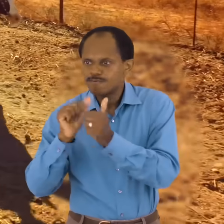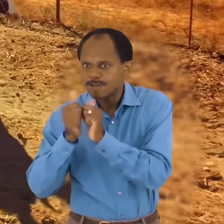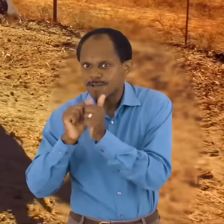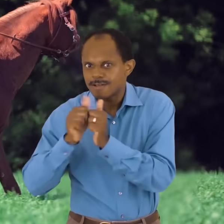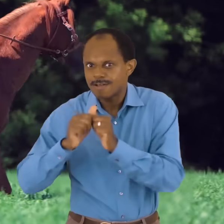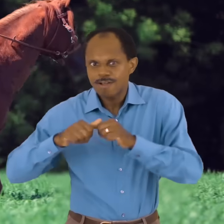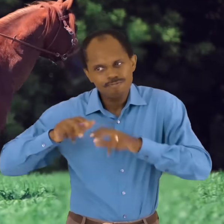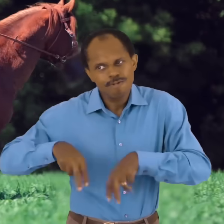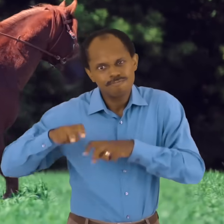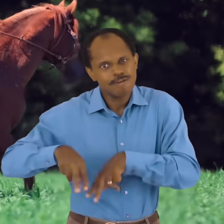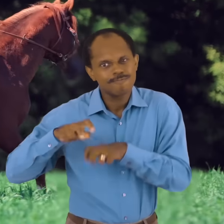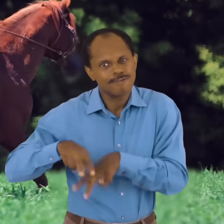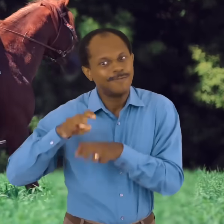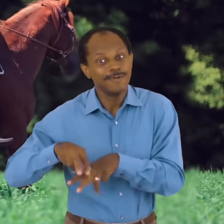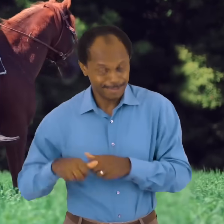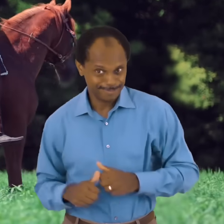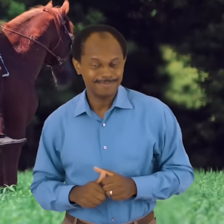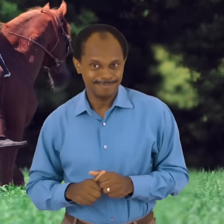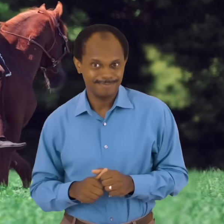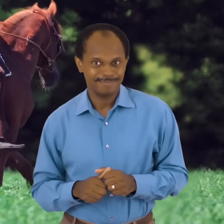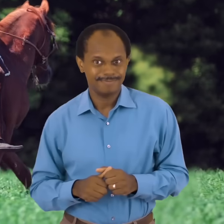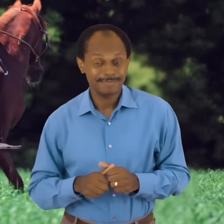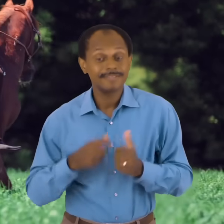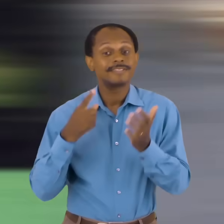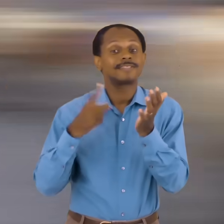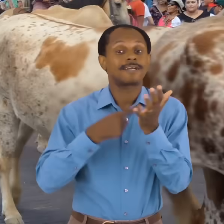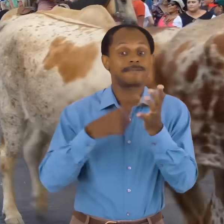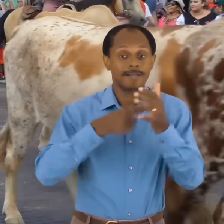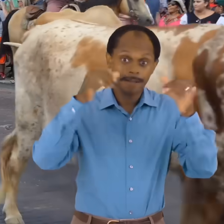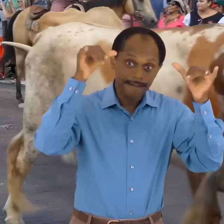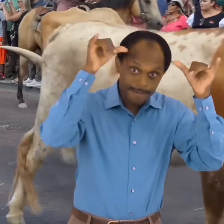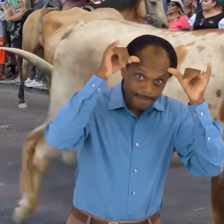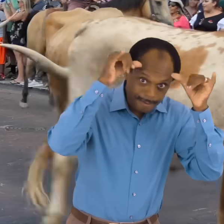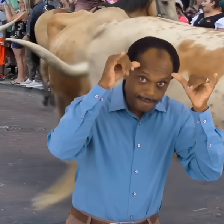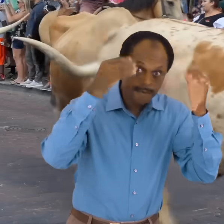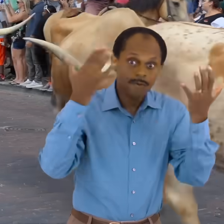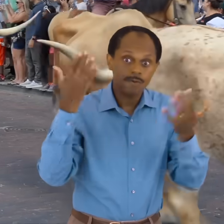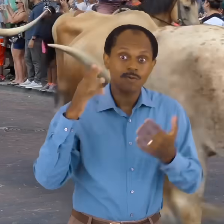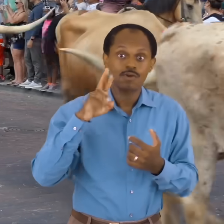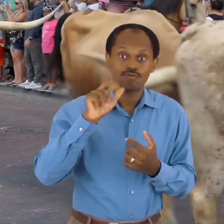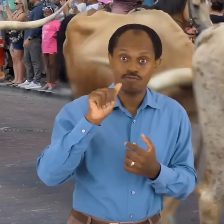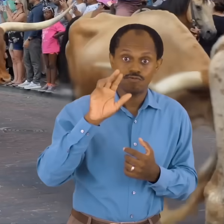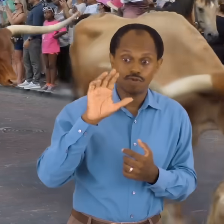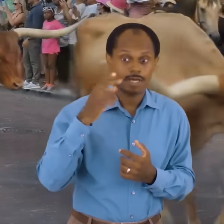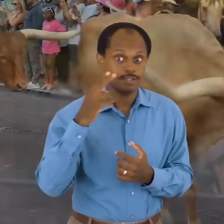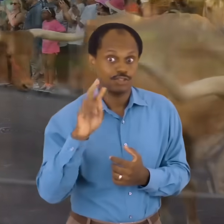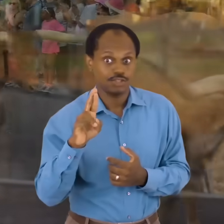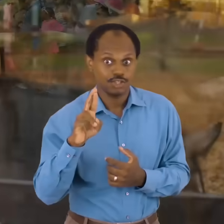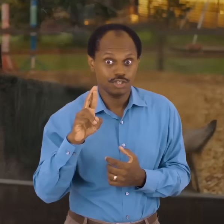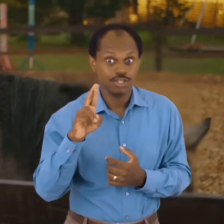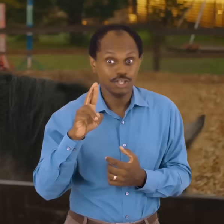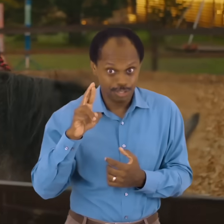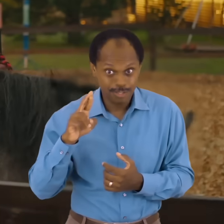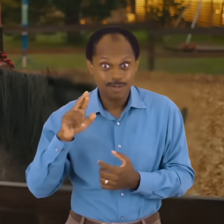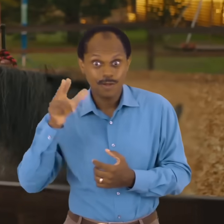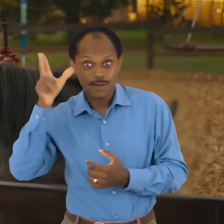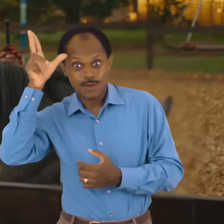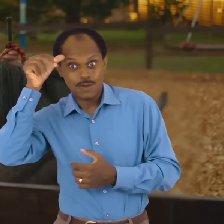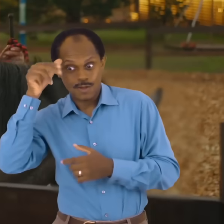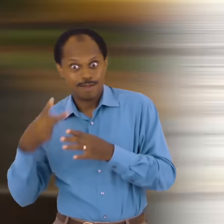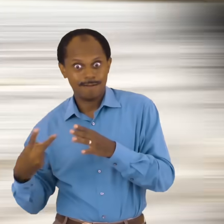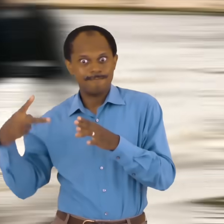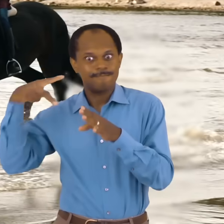ranchers or cowboys use horses to help them move cows to new places people